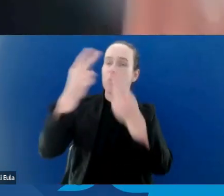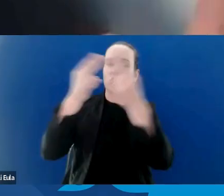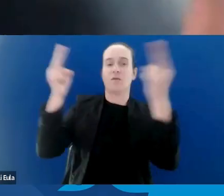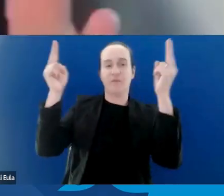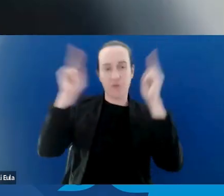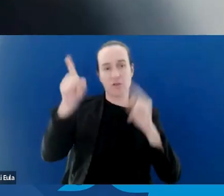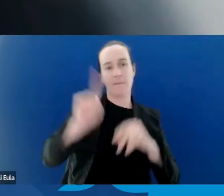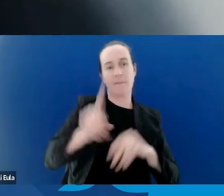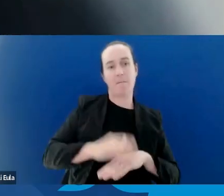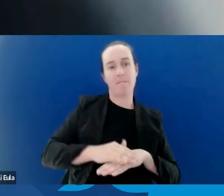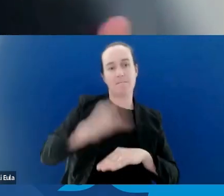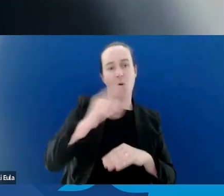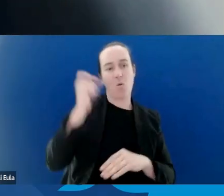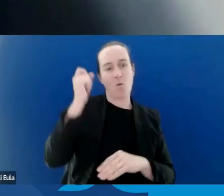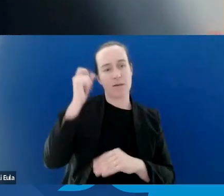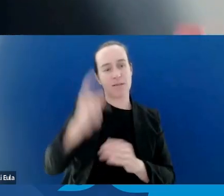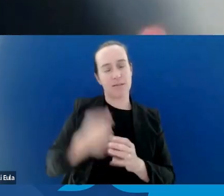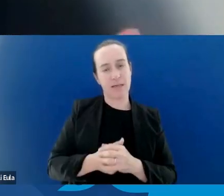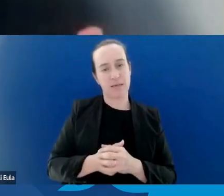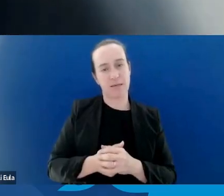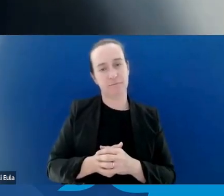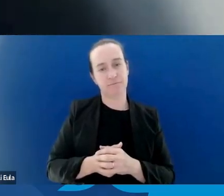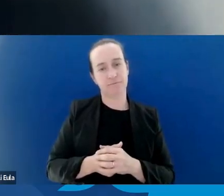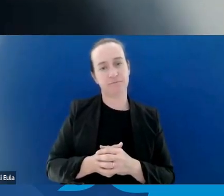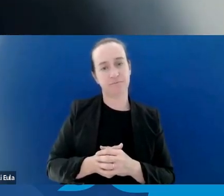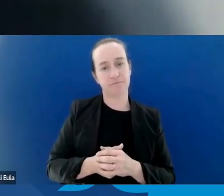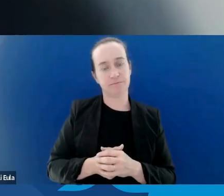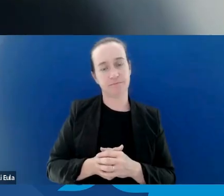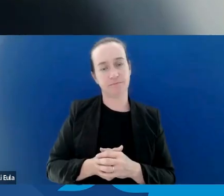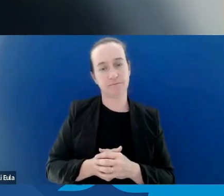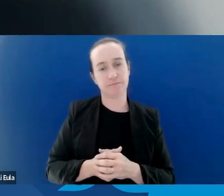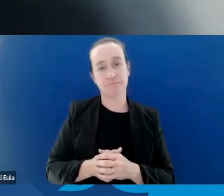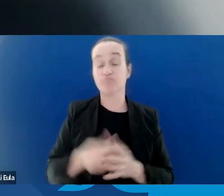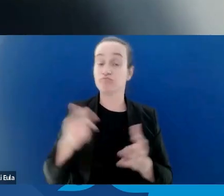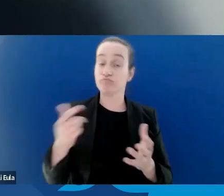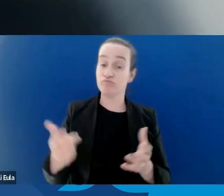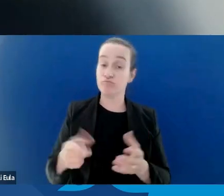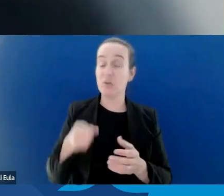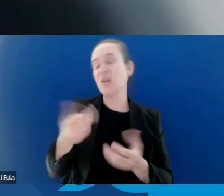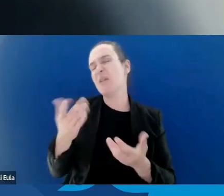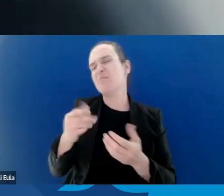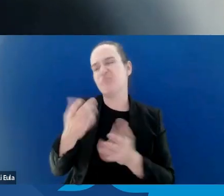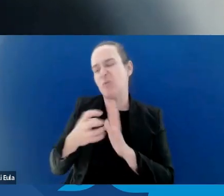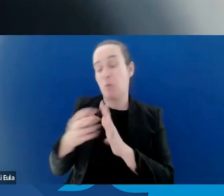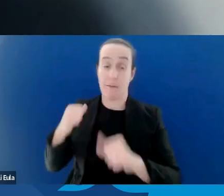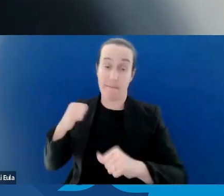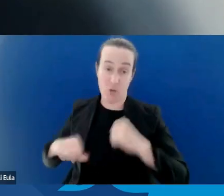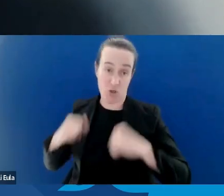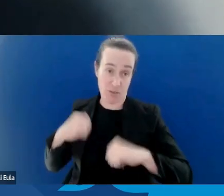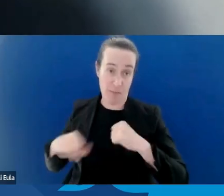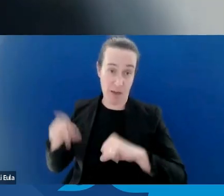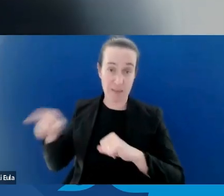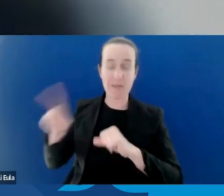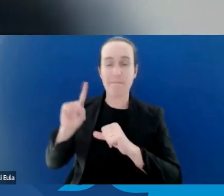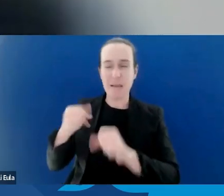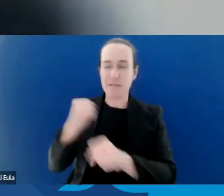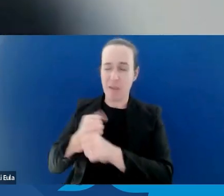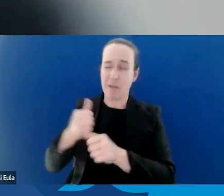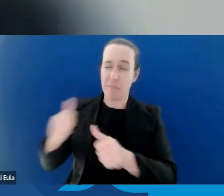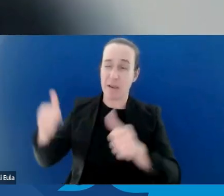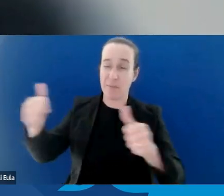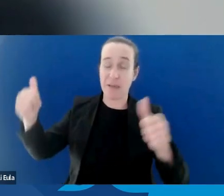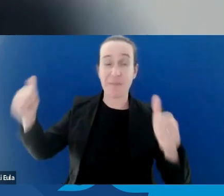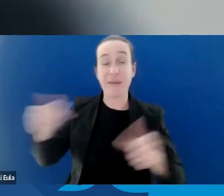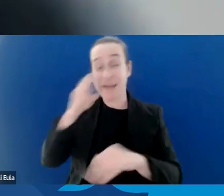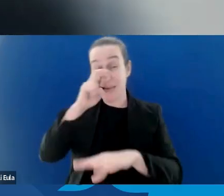if something like this were to be rolled out, say municipality-wise, there would be a lot of training that is